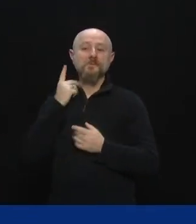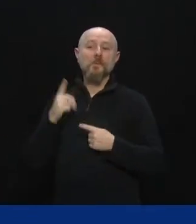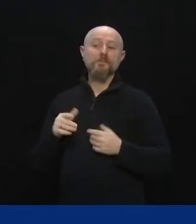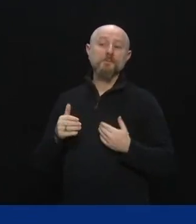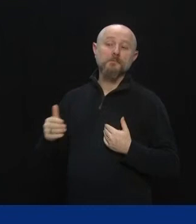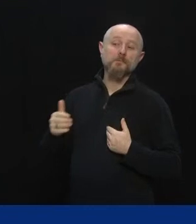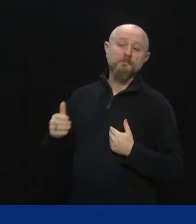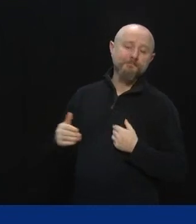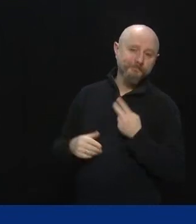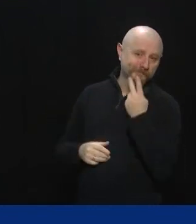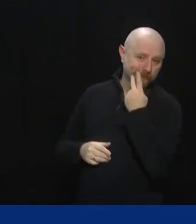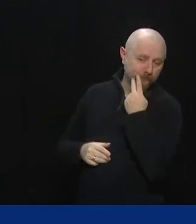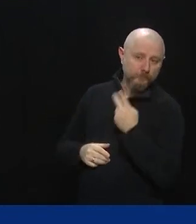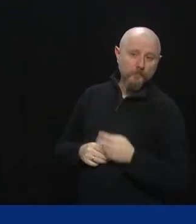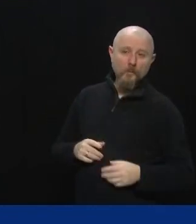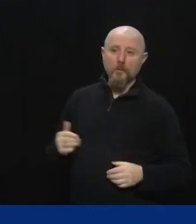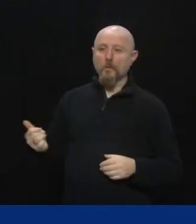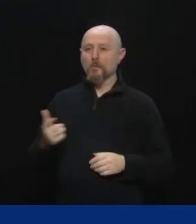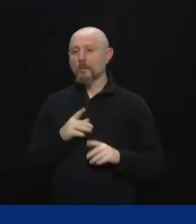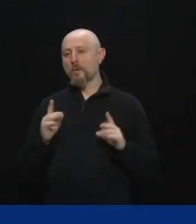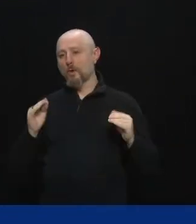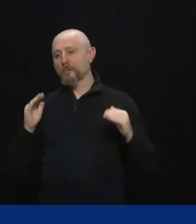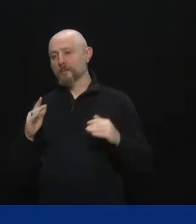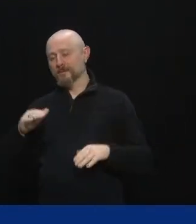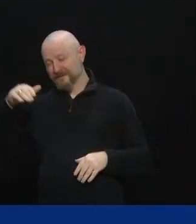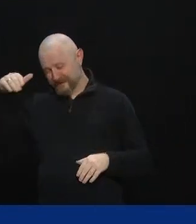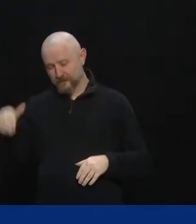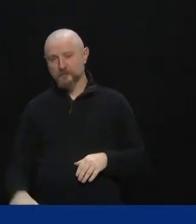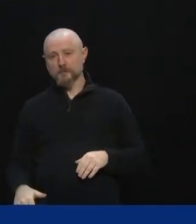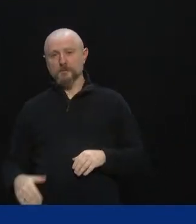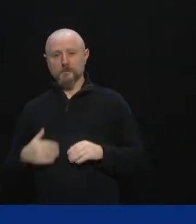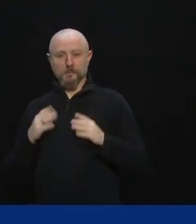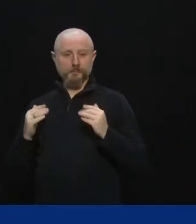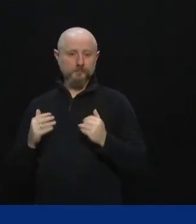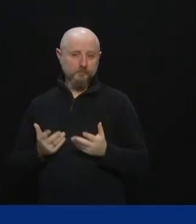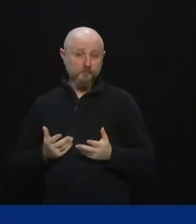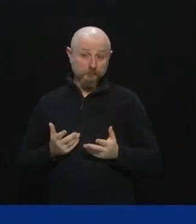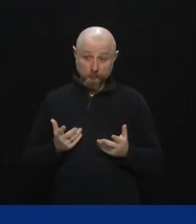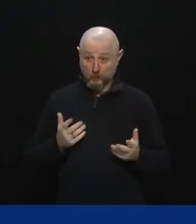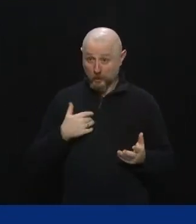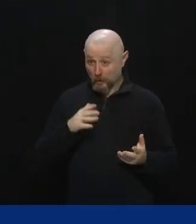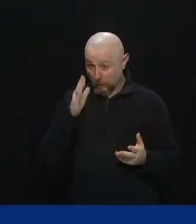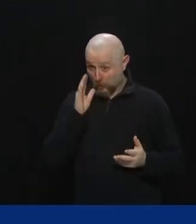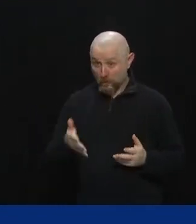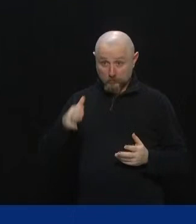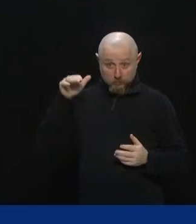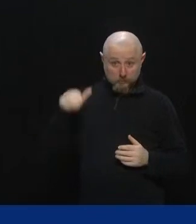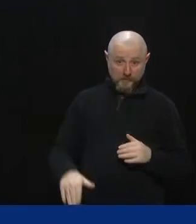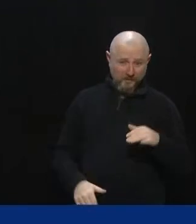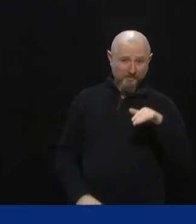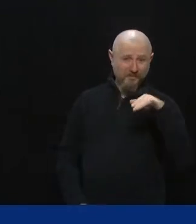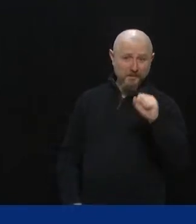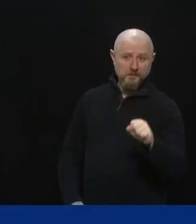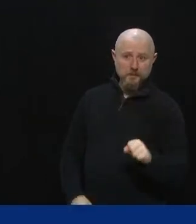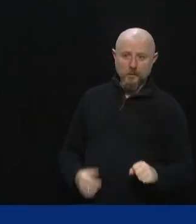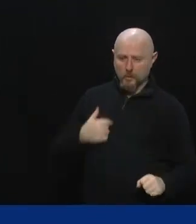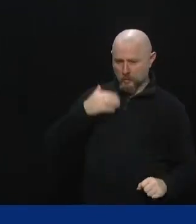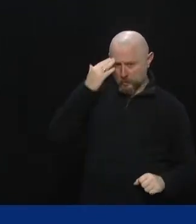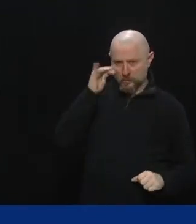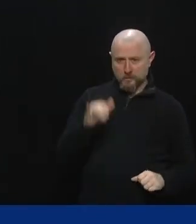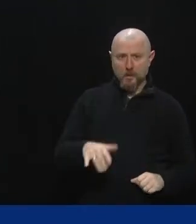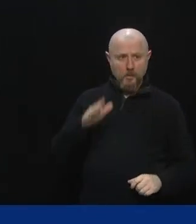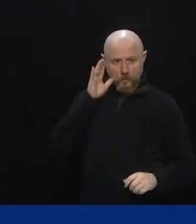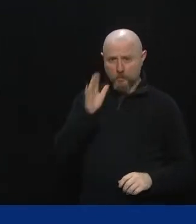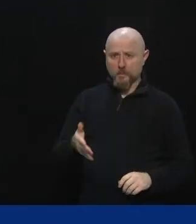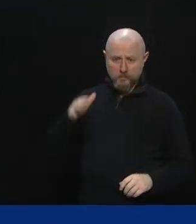what everyone is hoping for. It will end. That much I'm prepared to make an assured statement